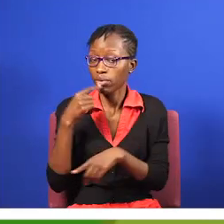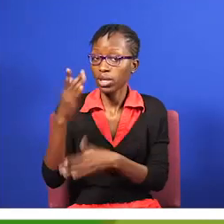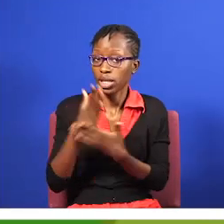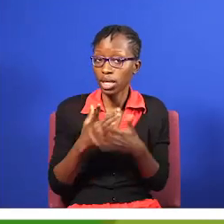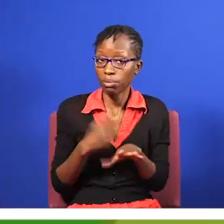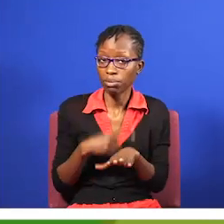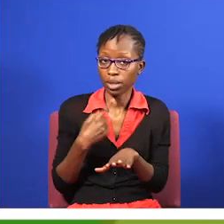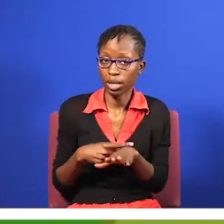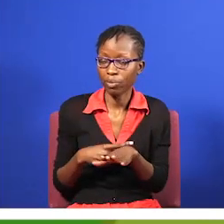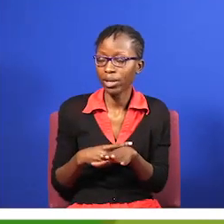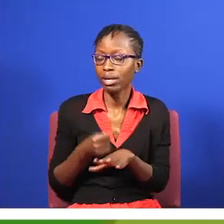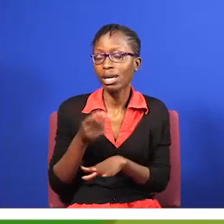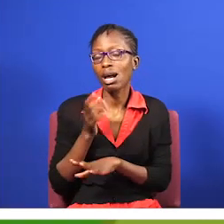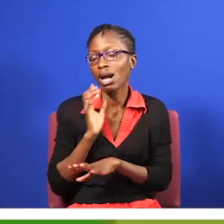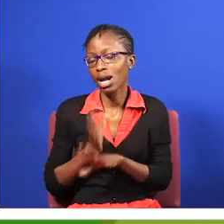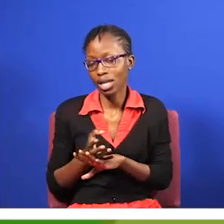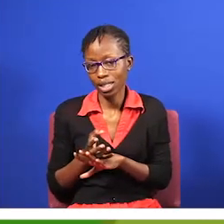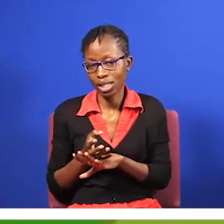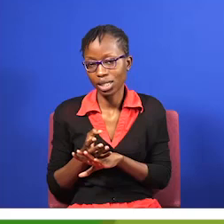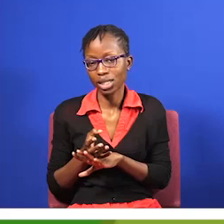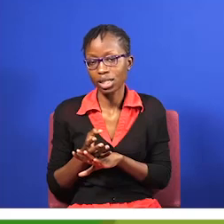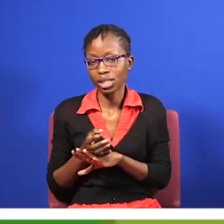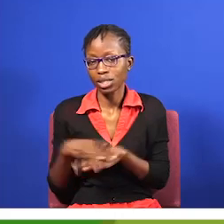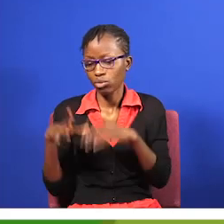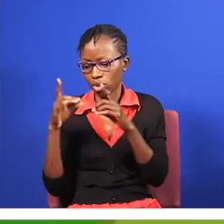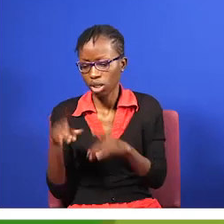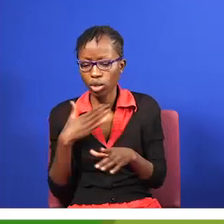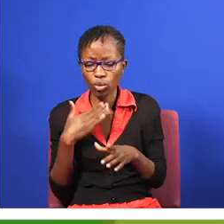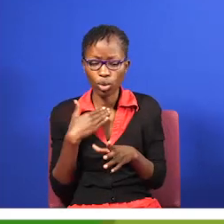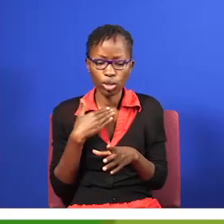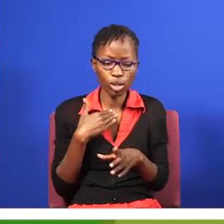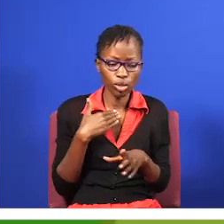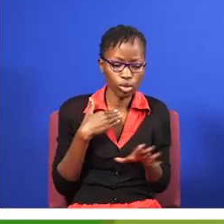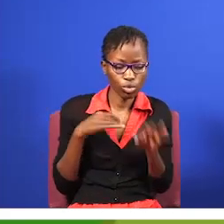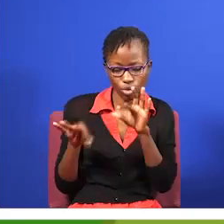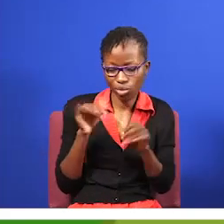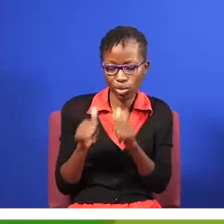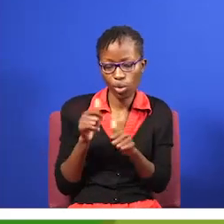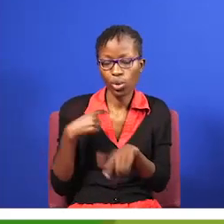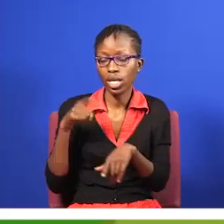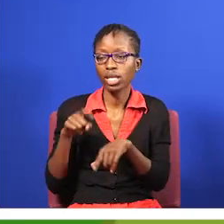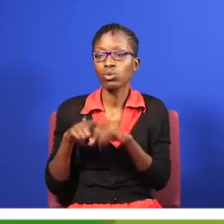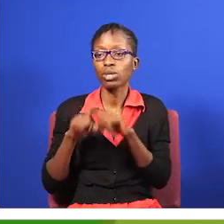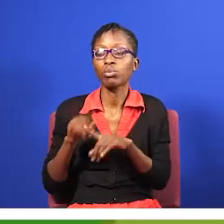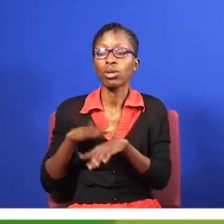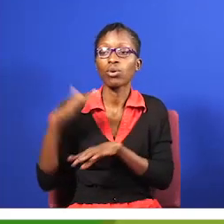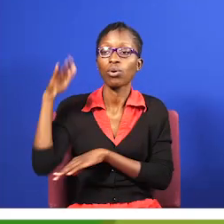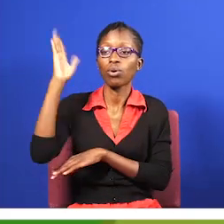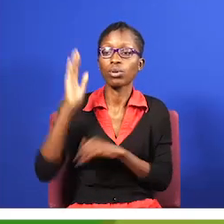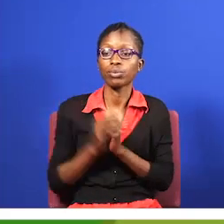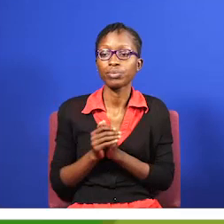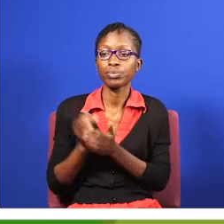said, sometimes it is not easy to decide which choice to make. So we need to depend on